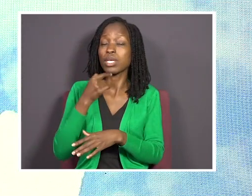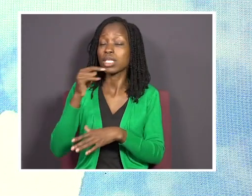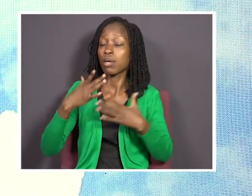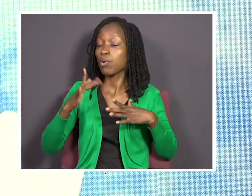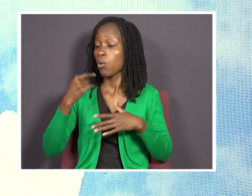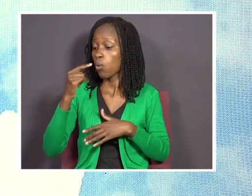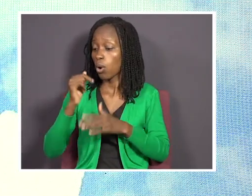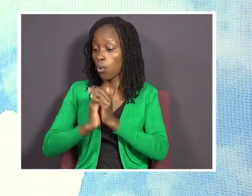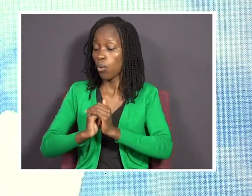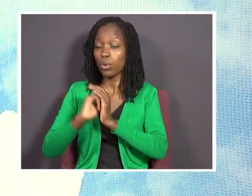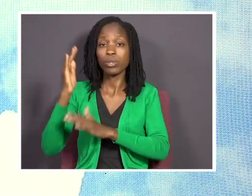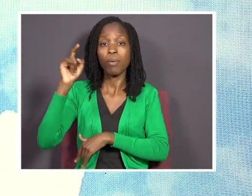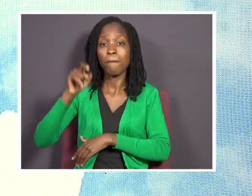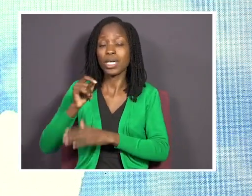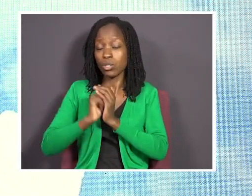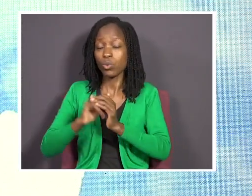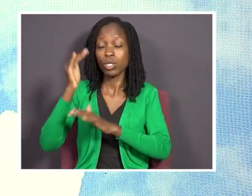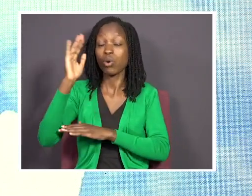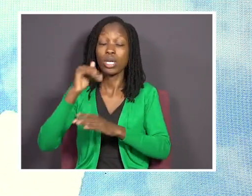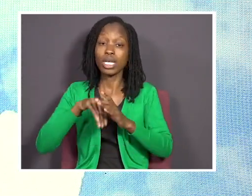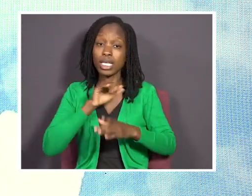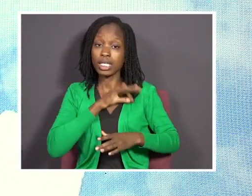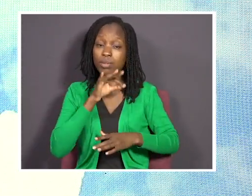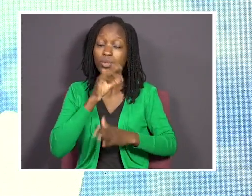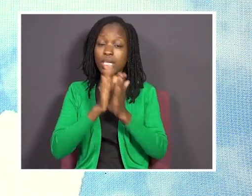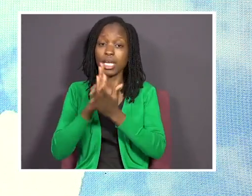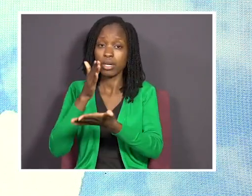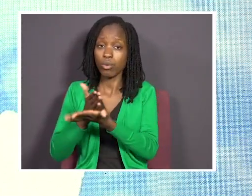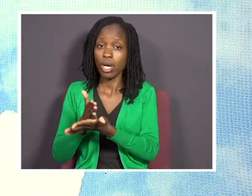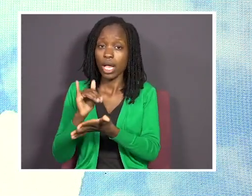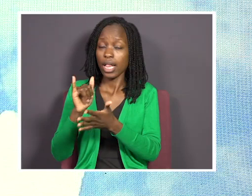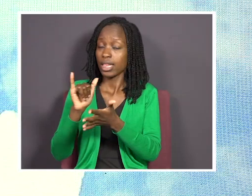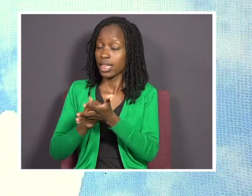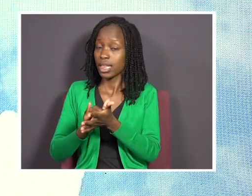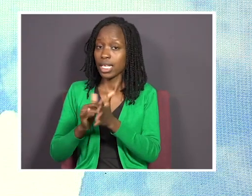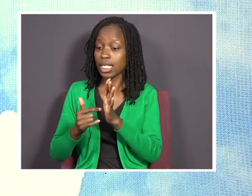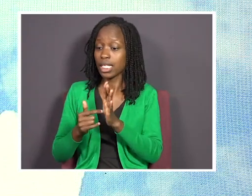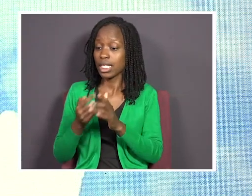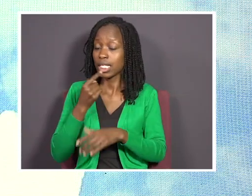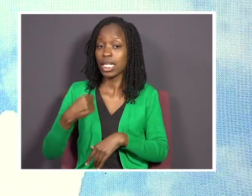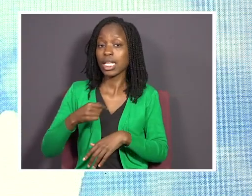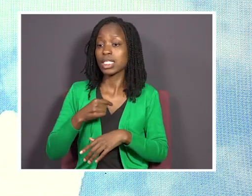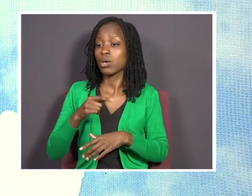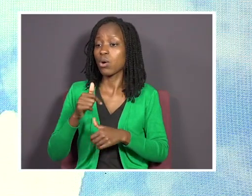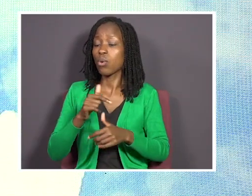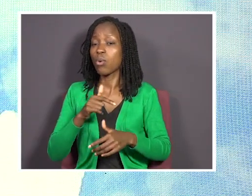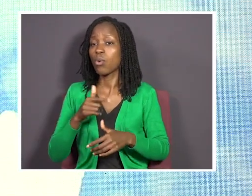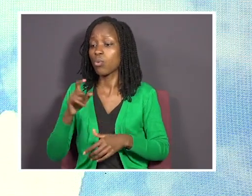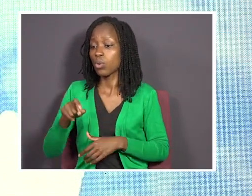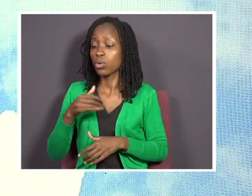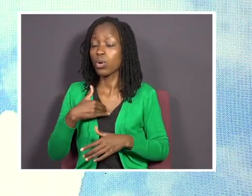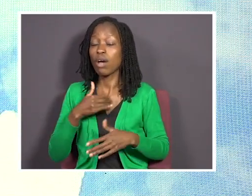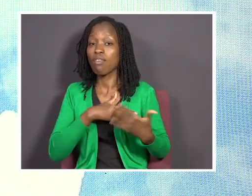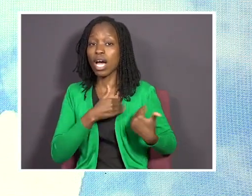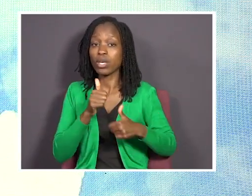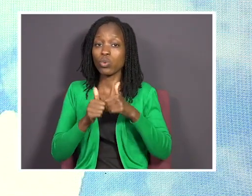worship him in spirit and in truth. And that tells us the kind of heart that we should have. Now, I